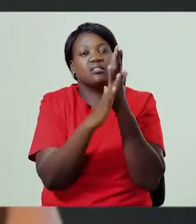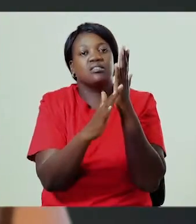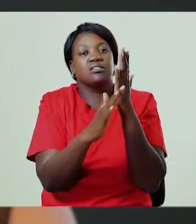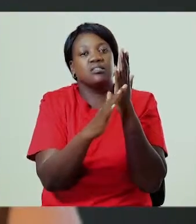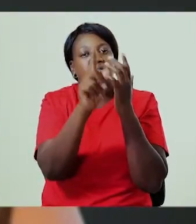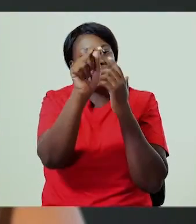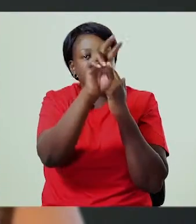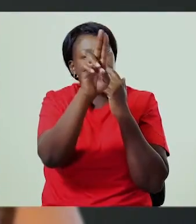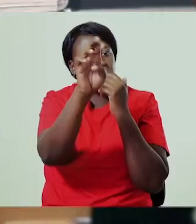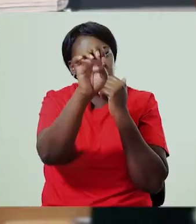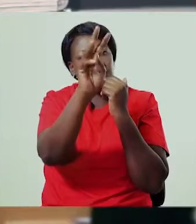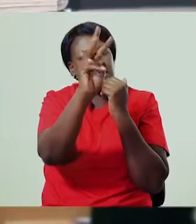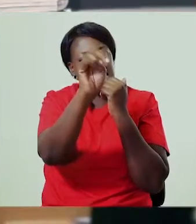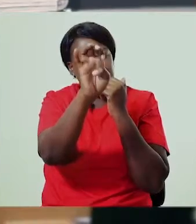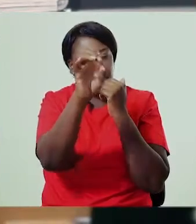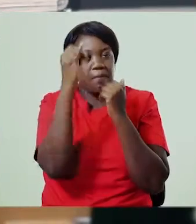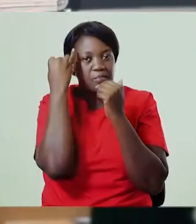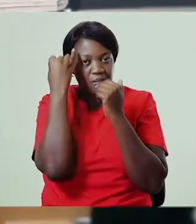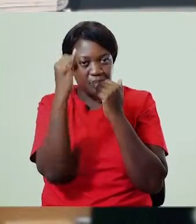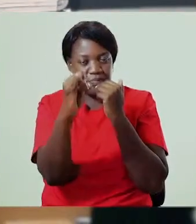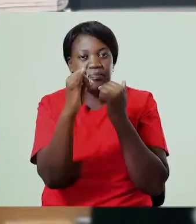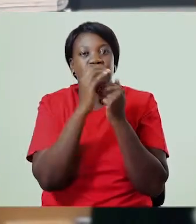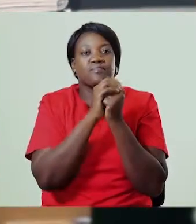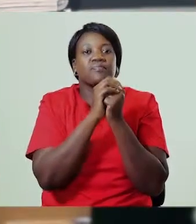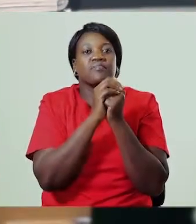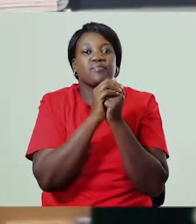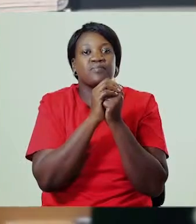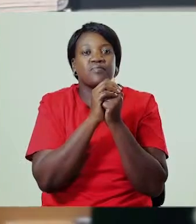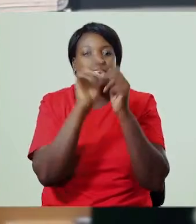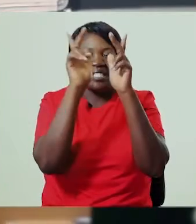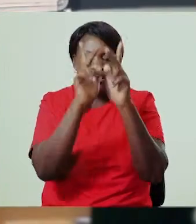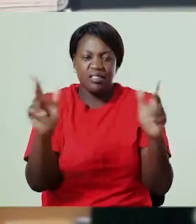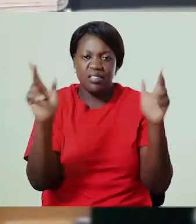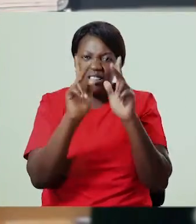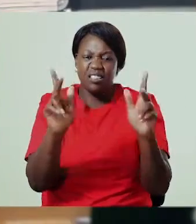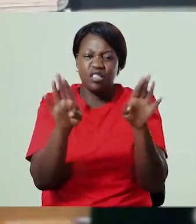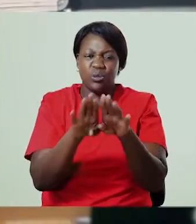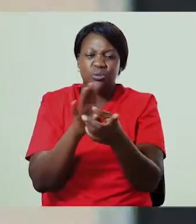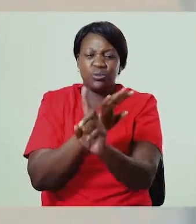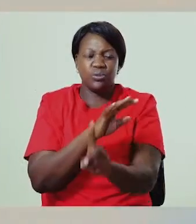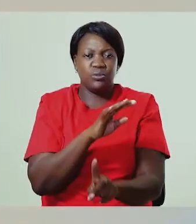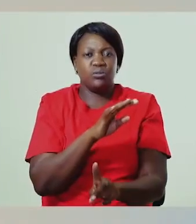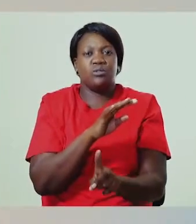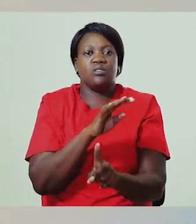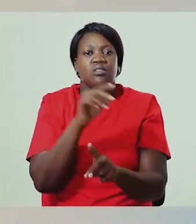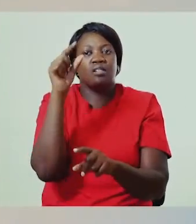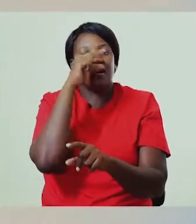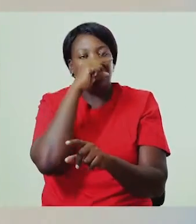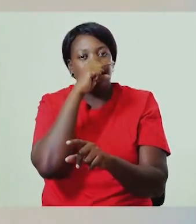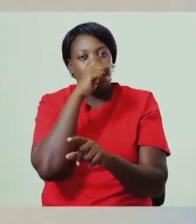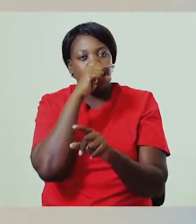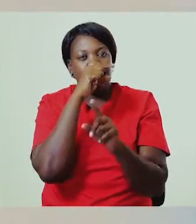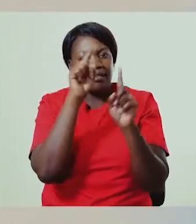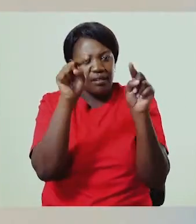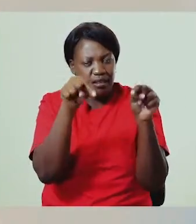is called a theme. This is mostly implied by the character's actions and by the nature of